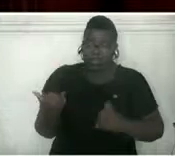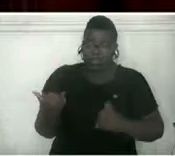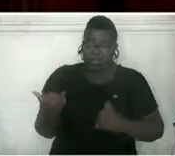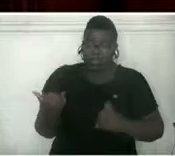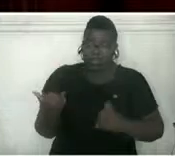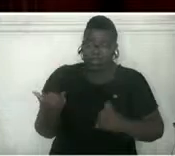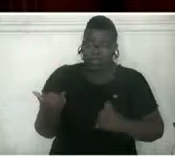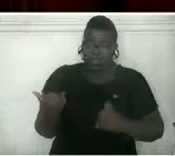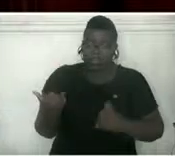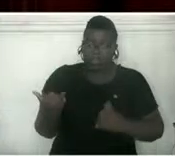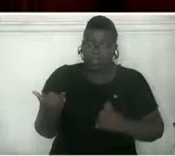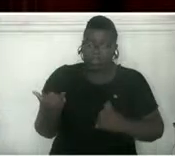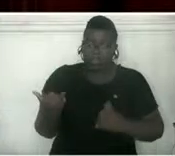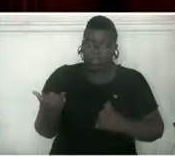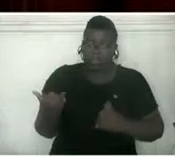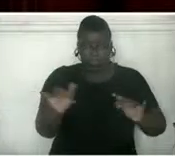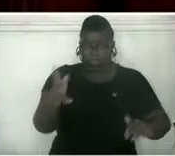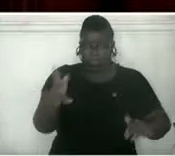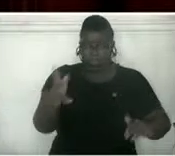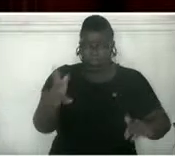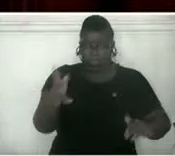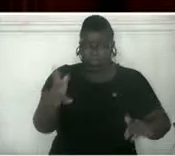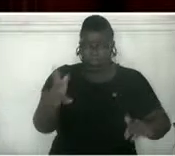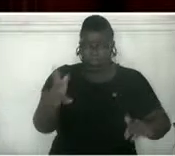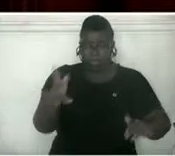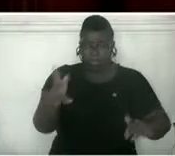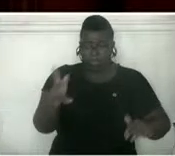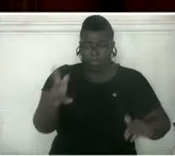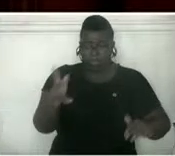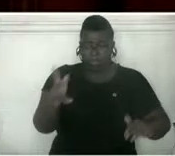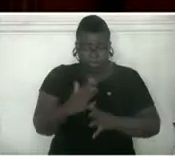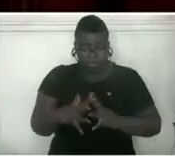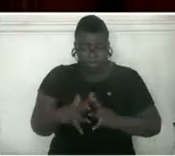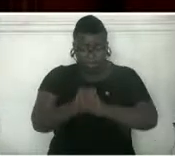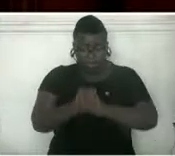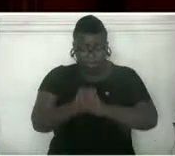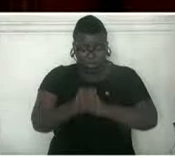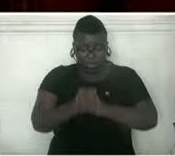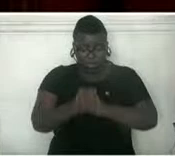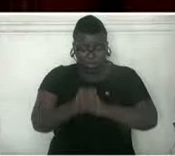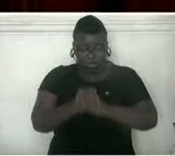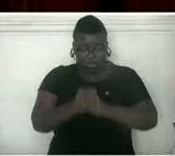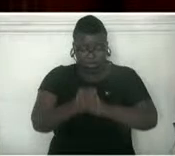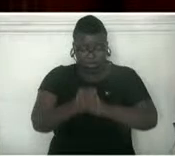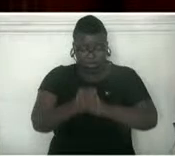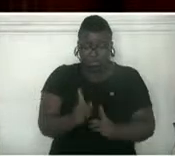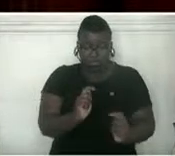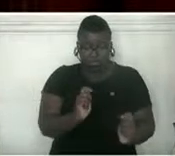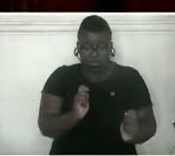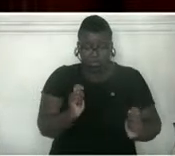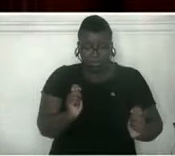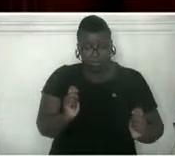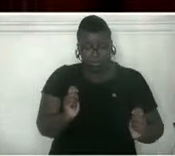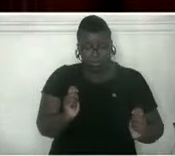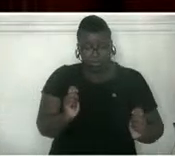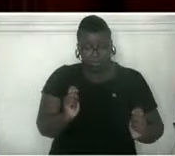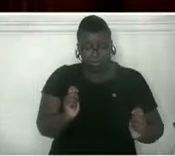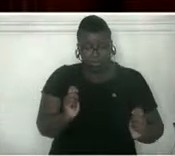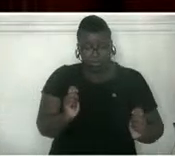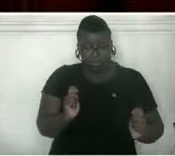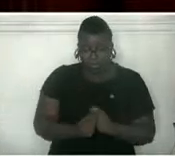of KwaZulu-Natal to join hands and work toward overturning all present day